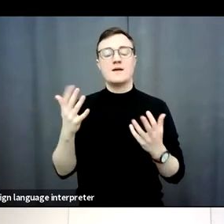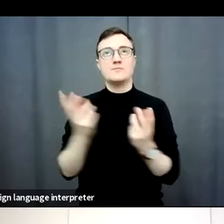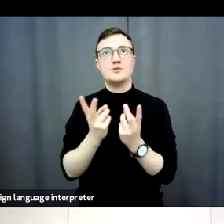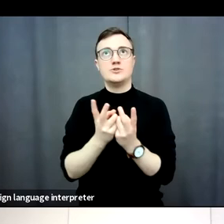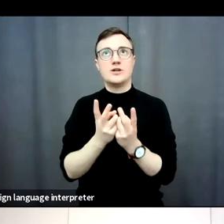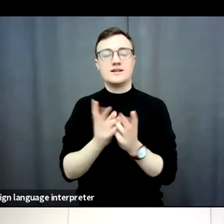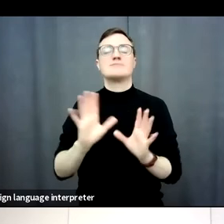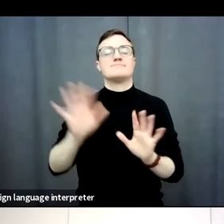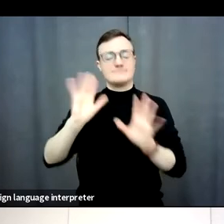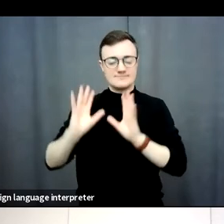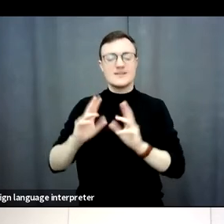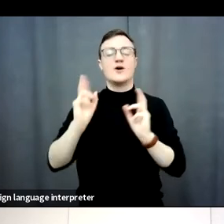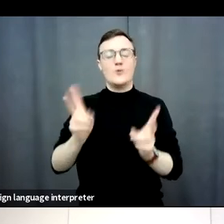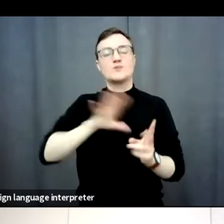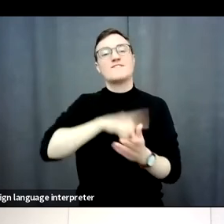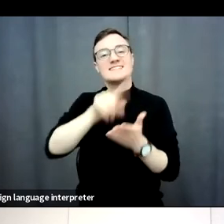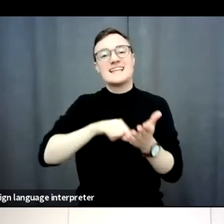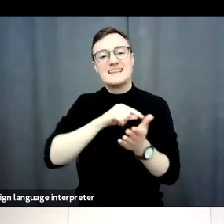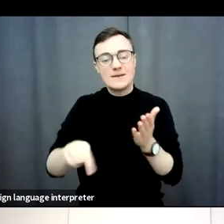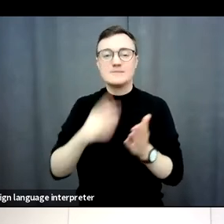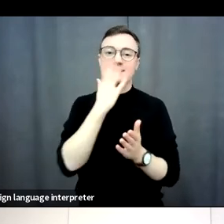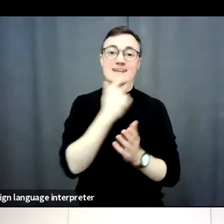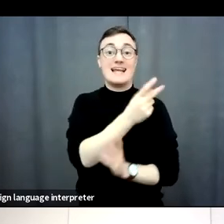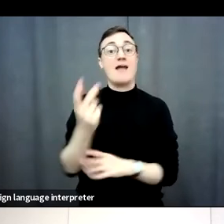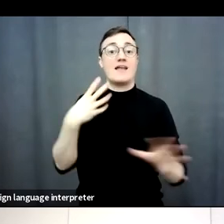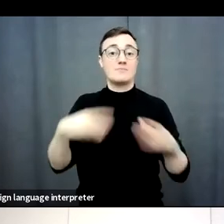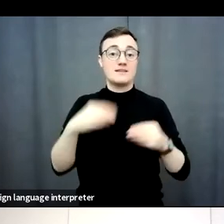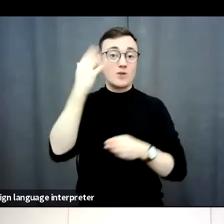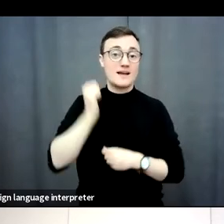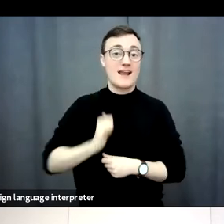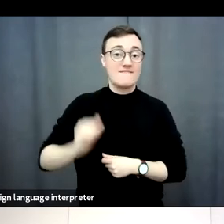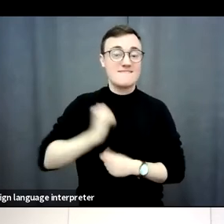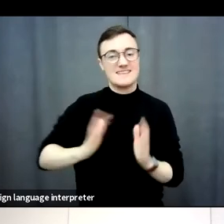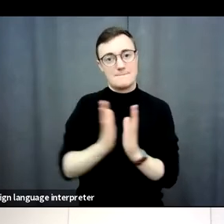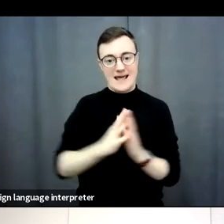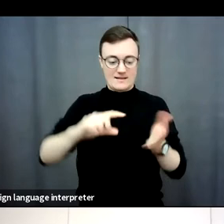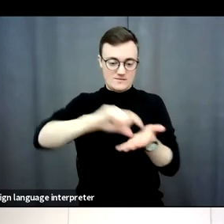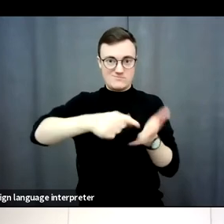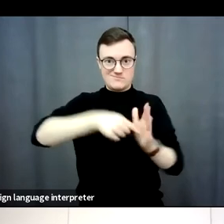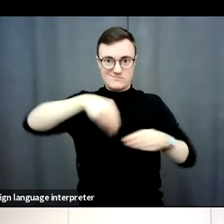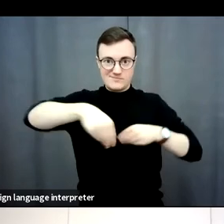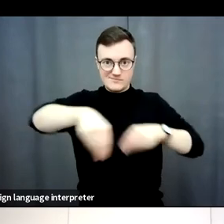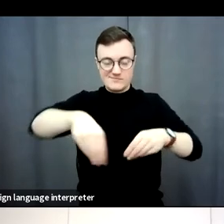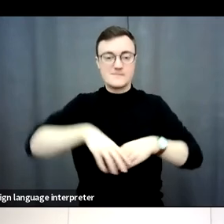they can also have tips about additional materials to use with the Lego Braille bricks.